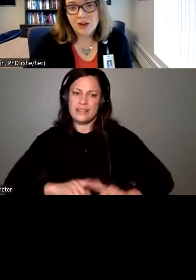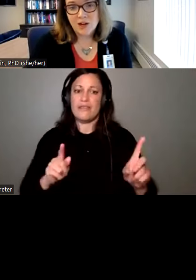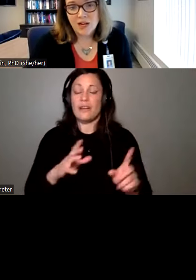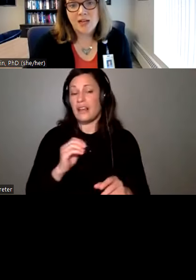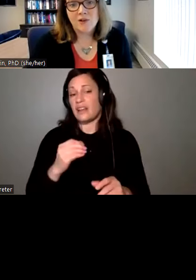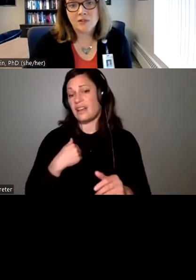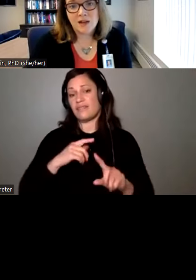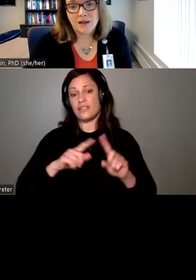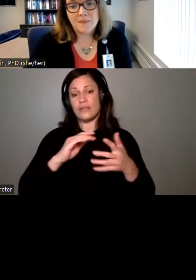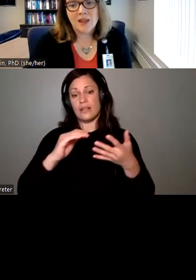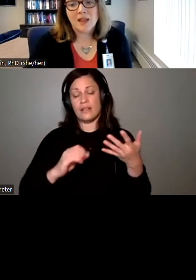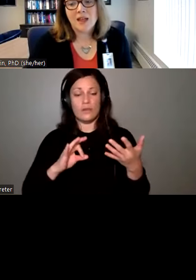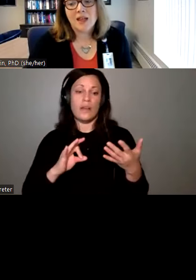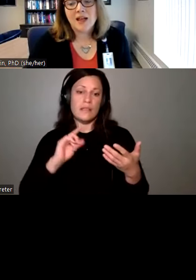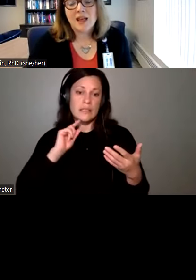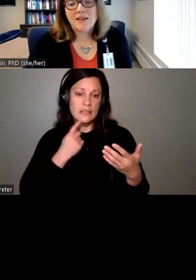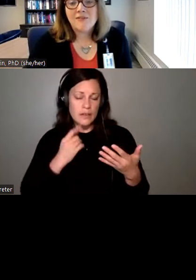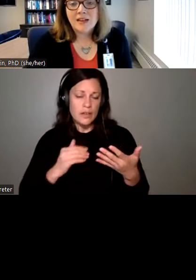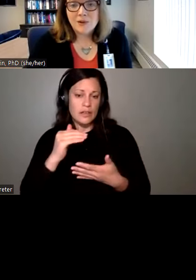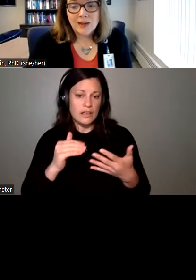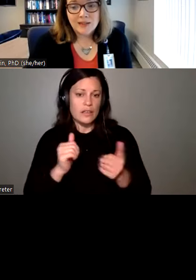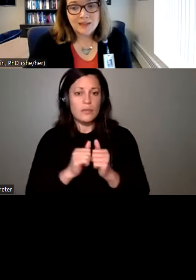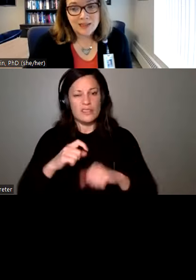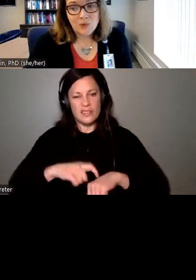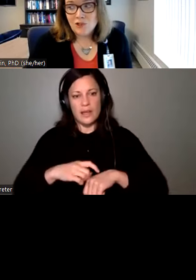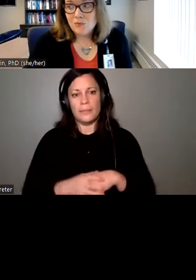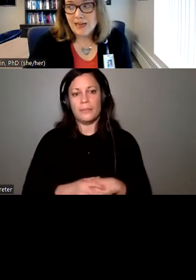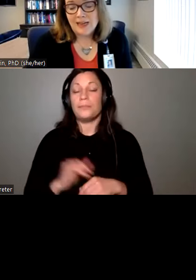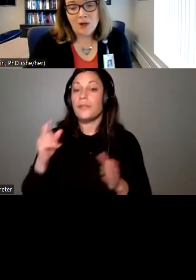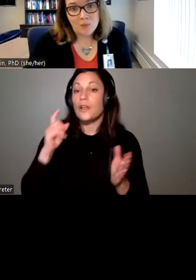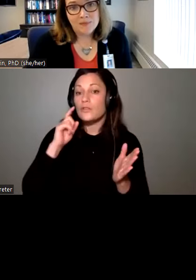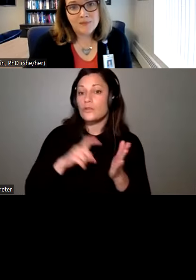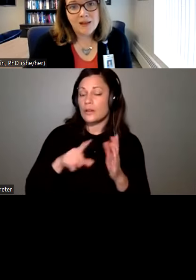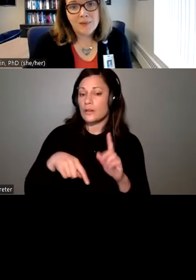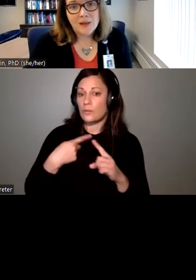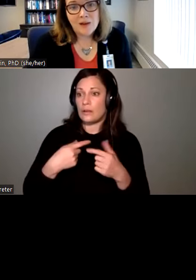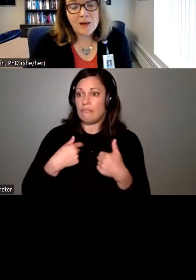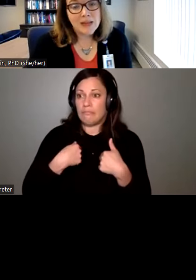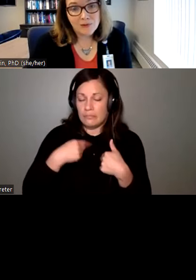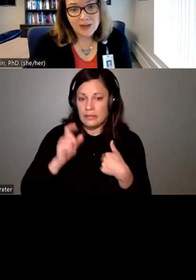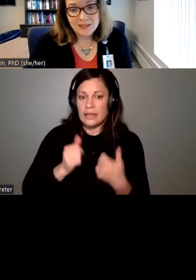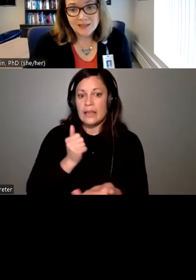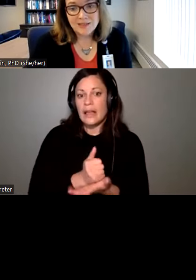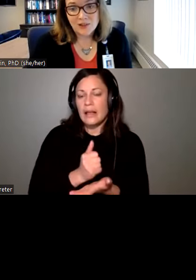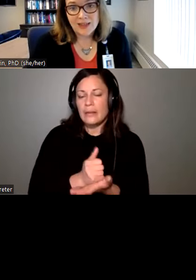of severity over time. And then finally, recognizing when you may need help and not